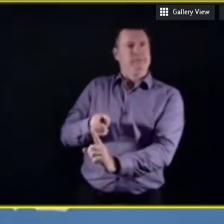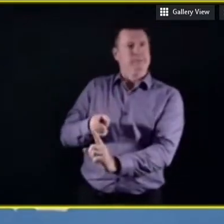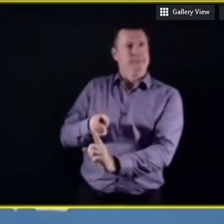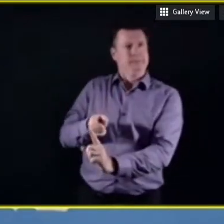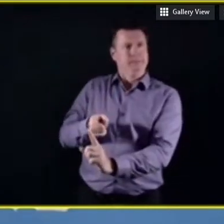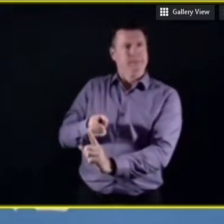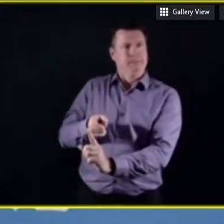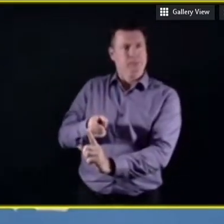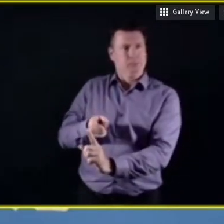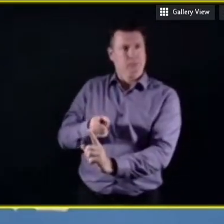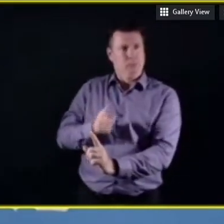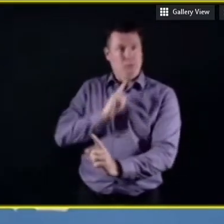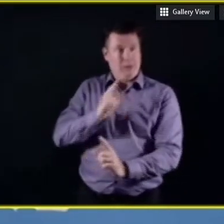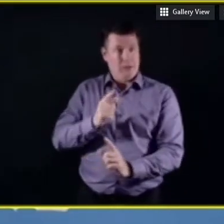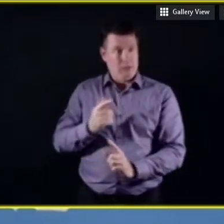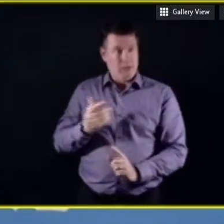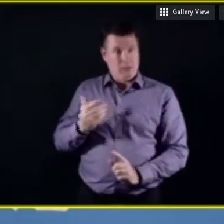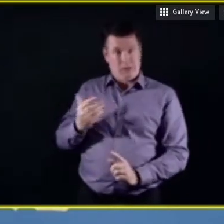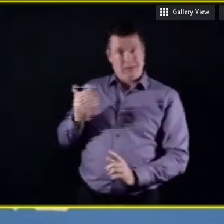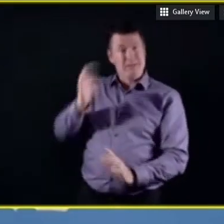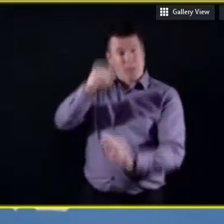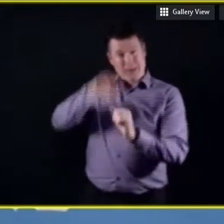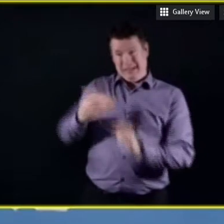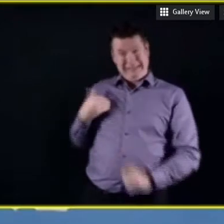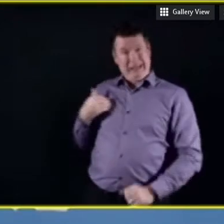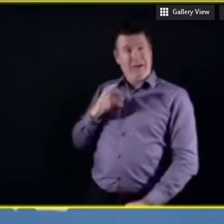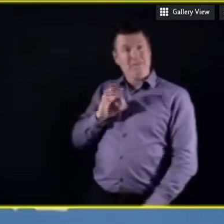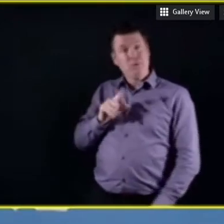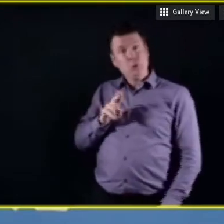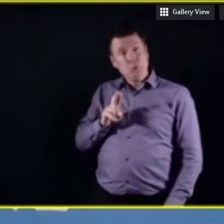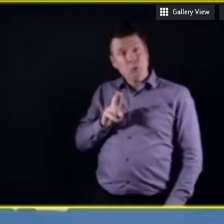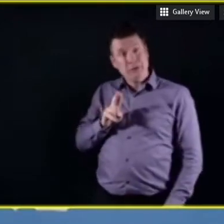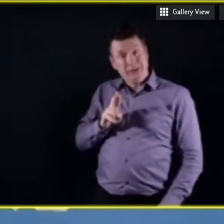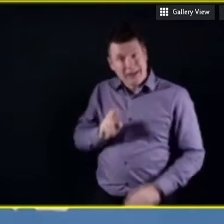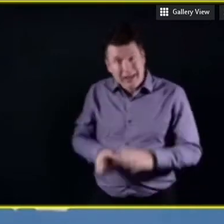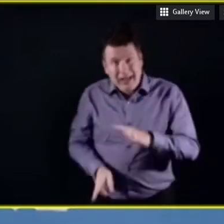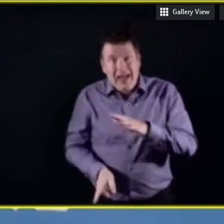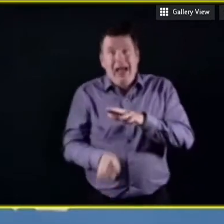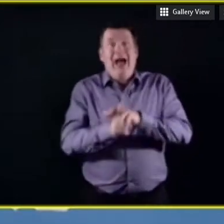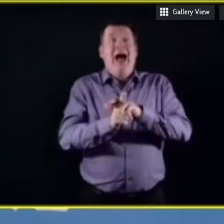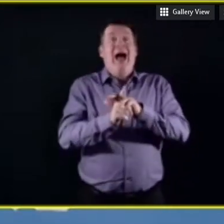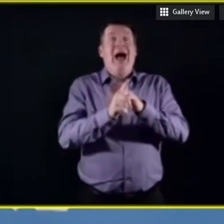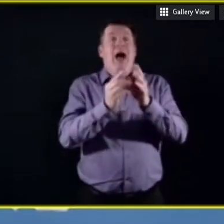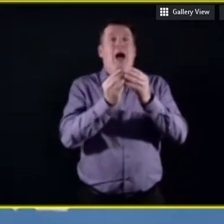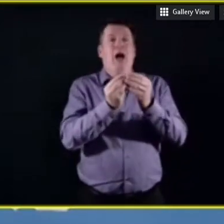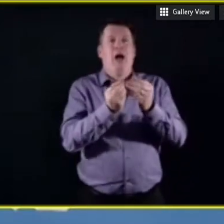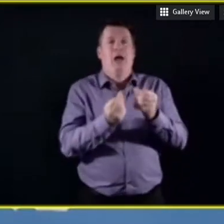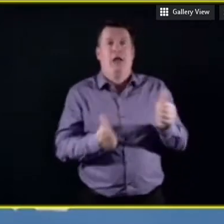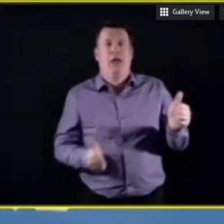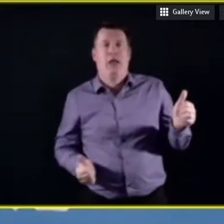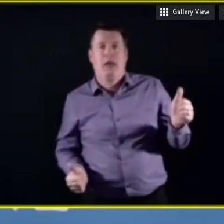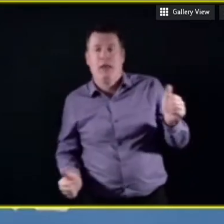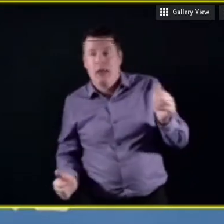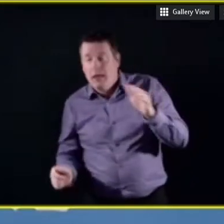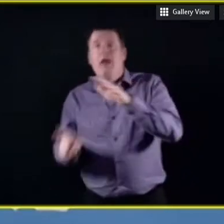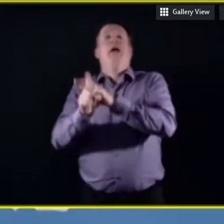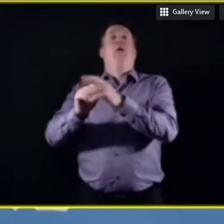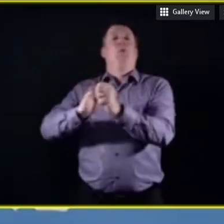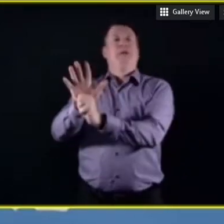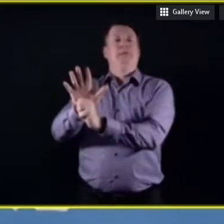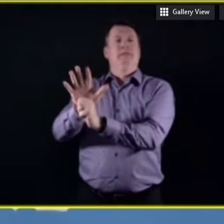just before COVID really became more prevalent in this area. So we know that there are